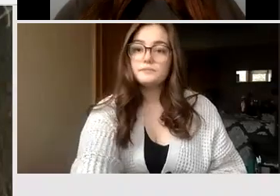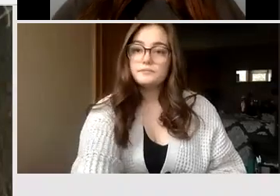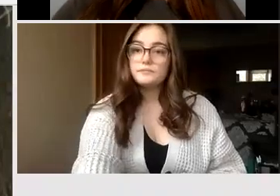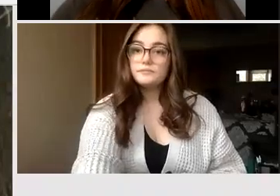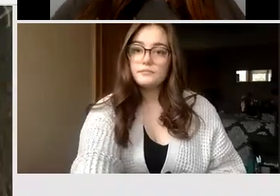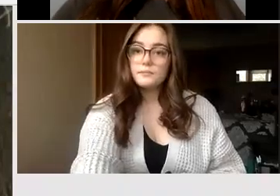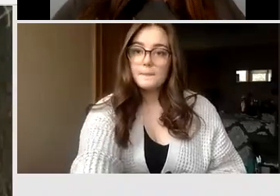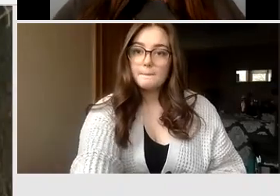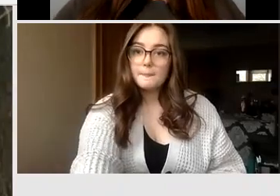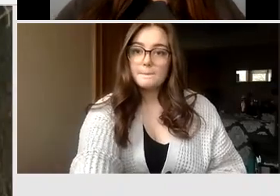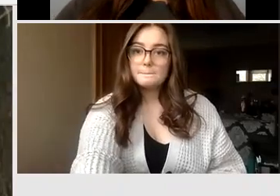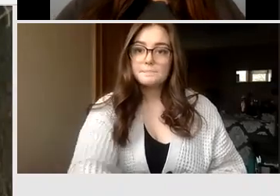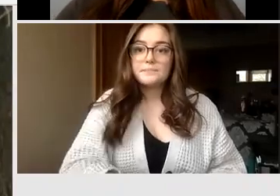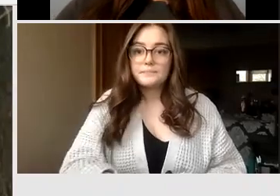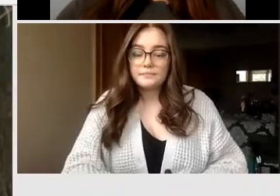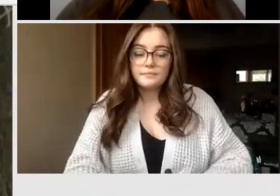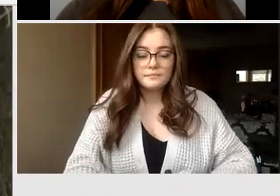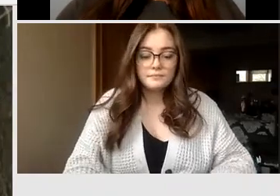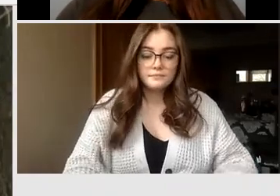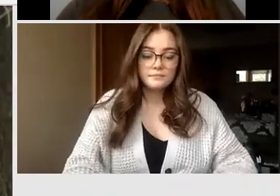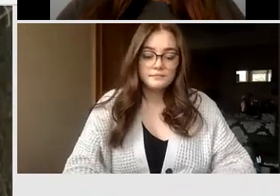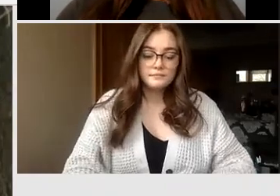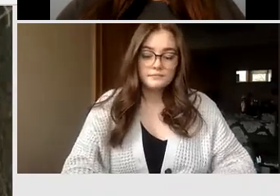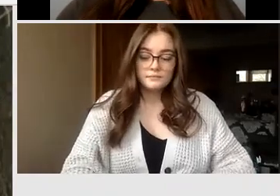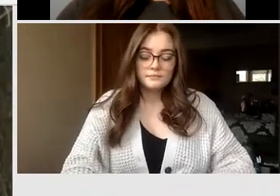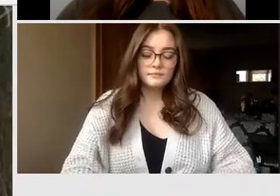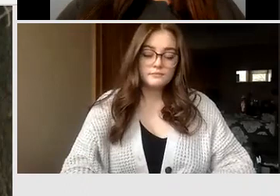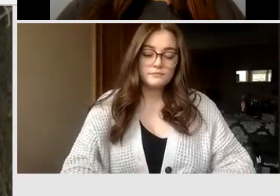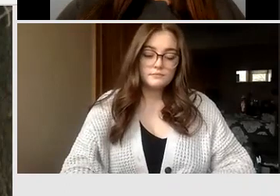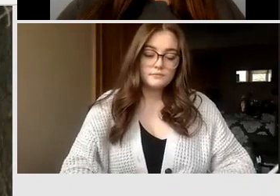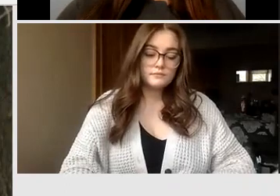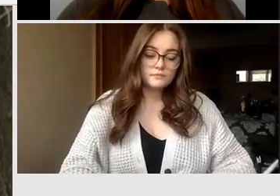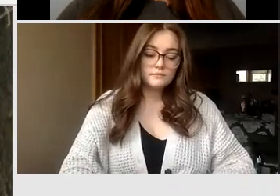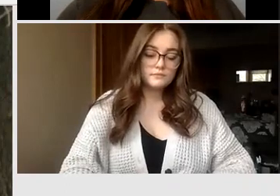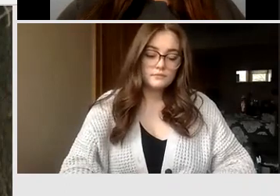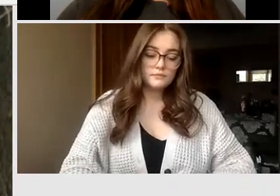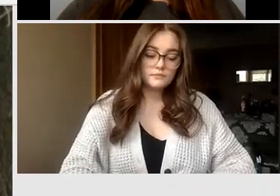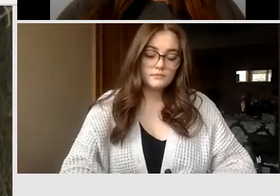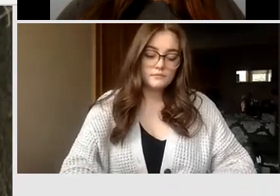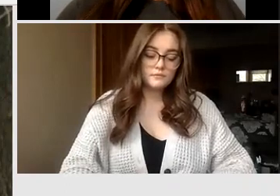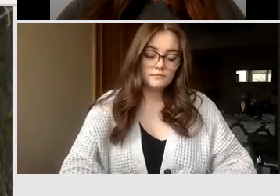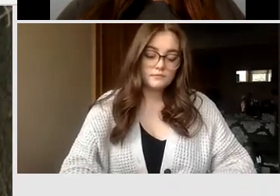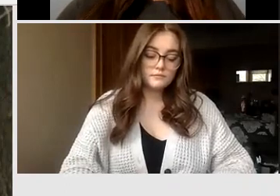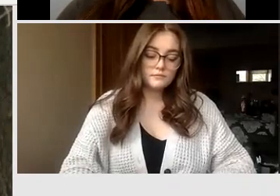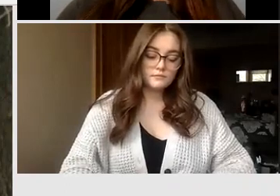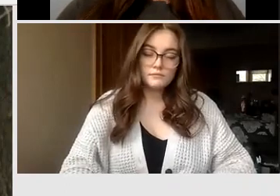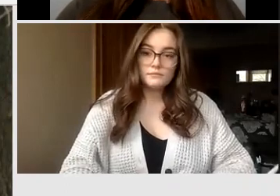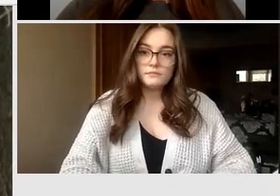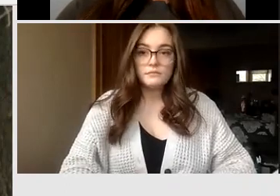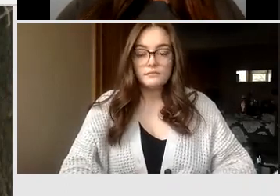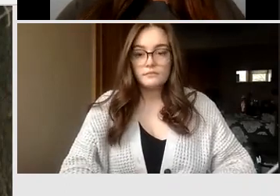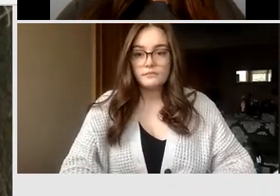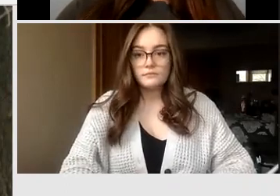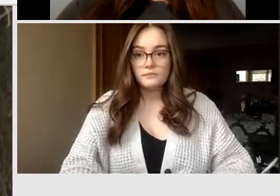By some measures, more American soldiers died during the Civil War than in all other American wars combined. At the end of the Civil